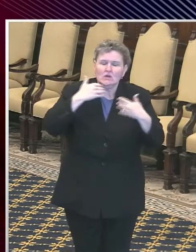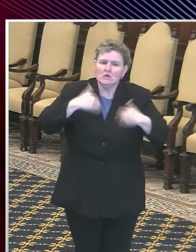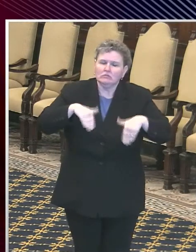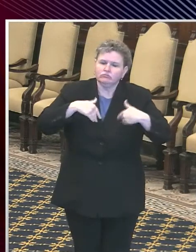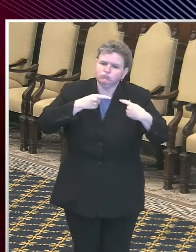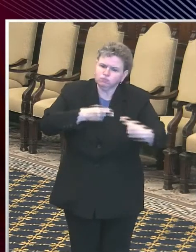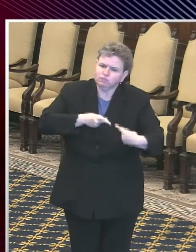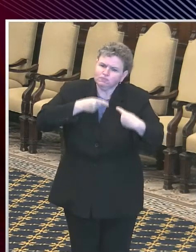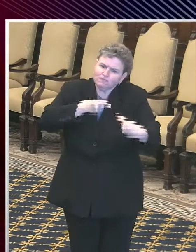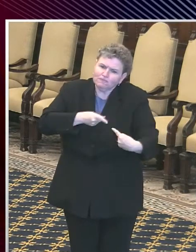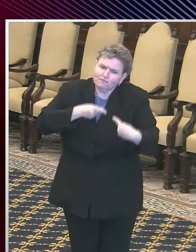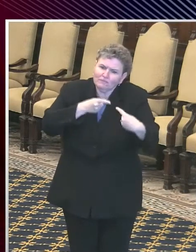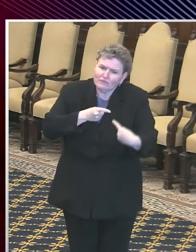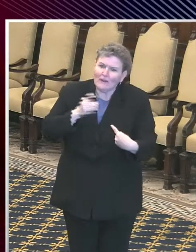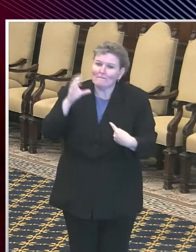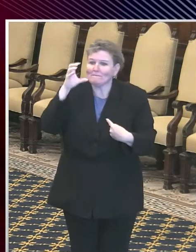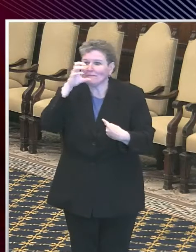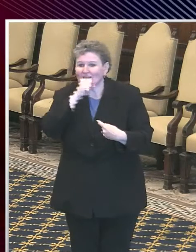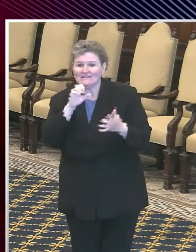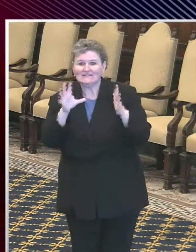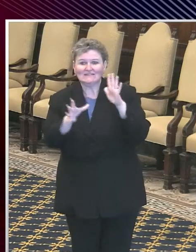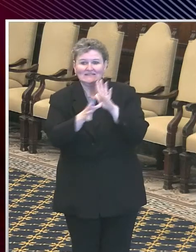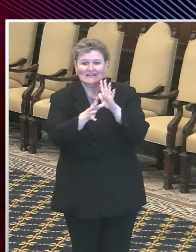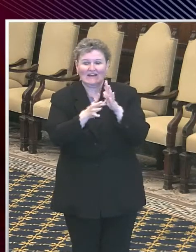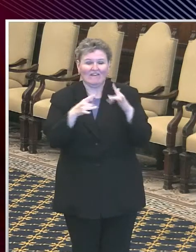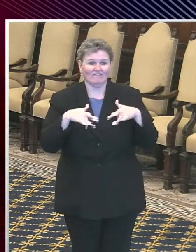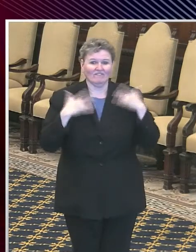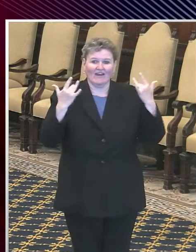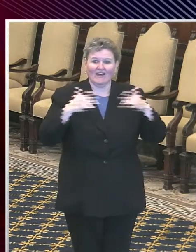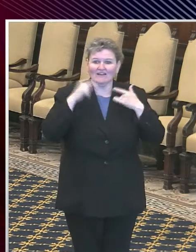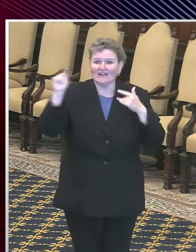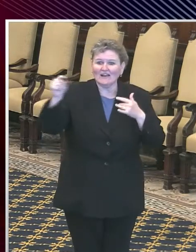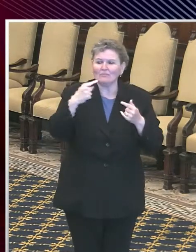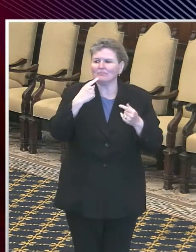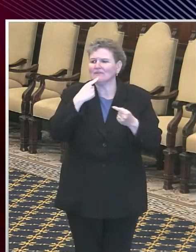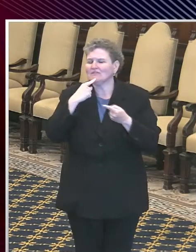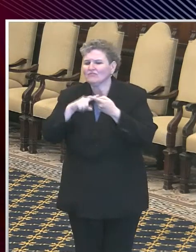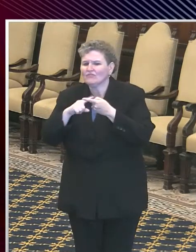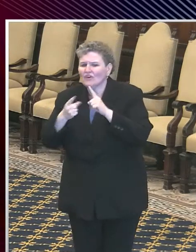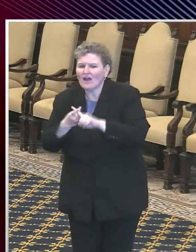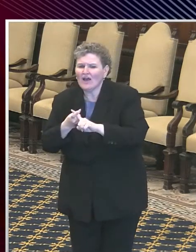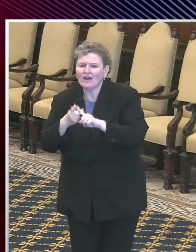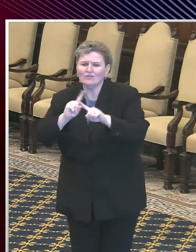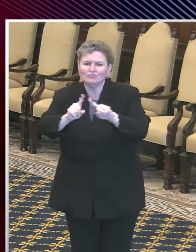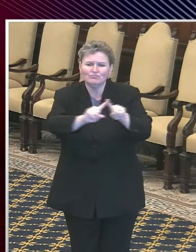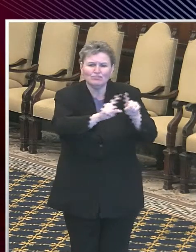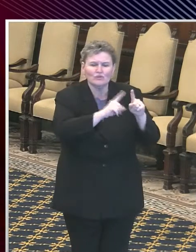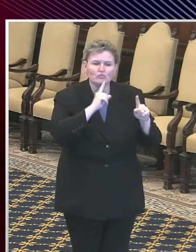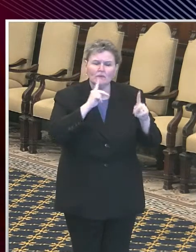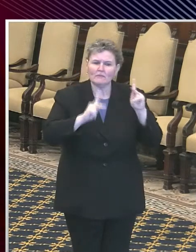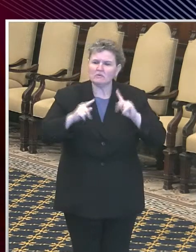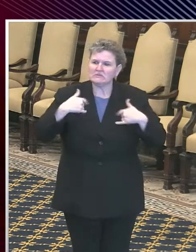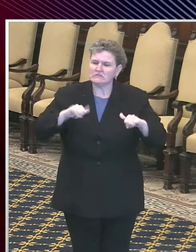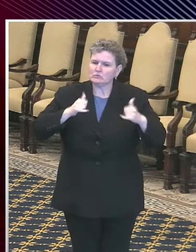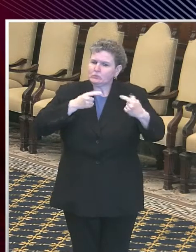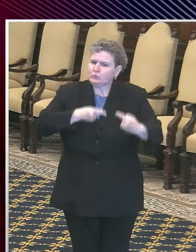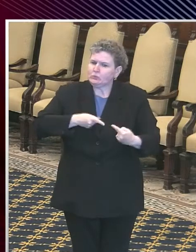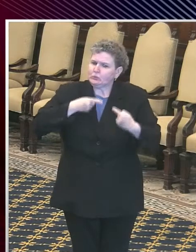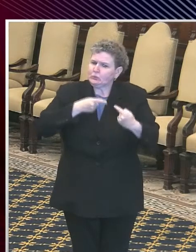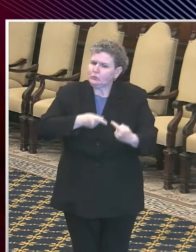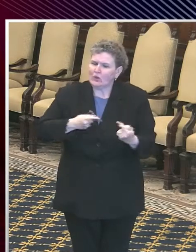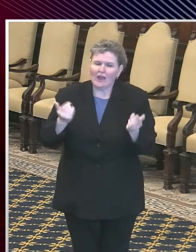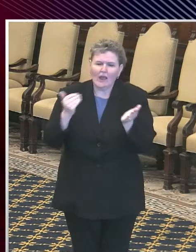the Philly Hope Line. It's a new resource where district students and families can obtain mental health services. Dr. Haidt